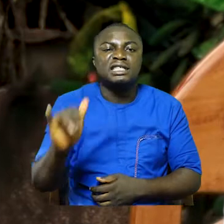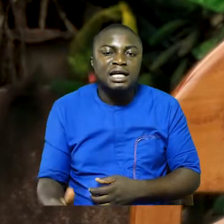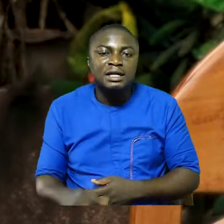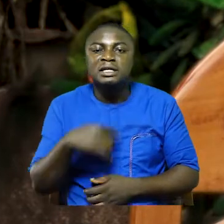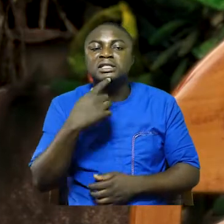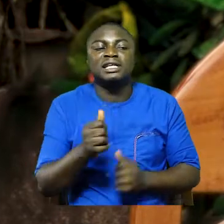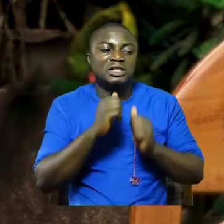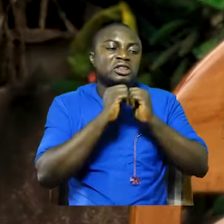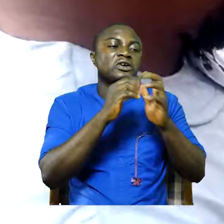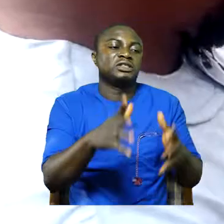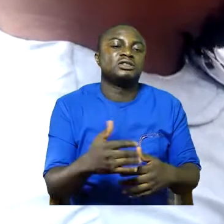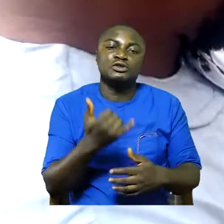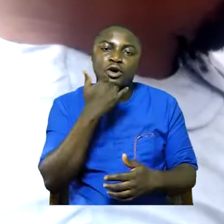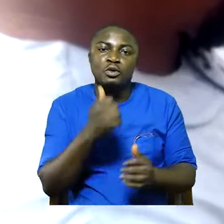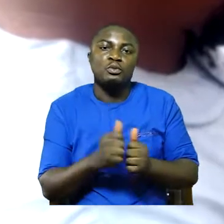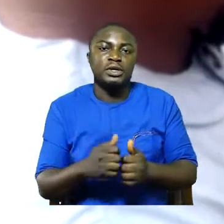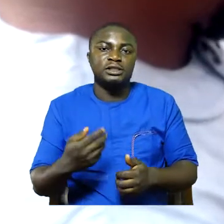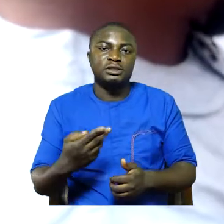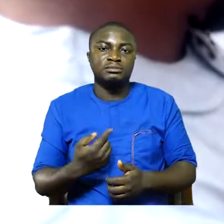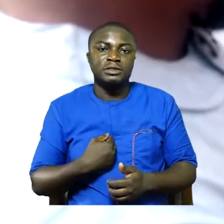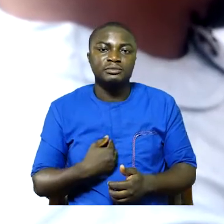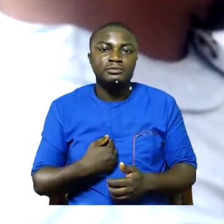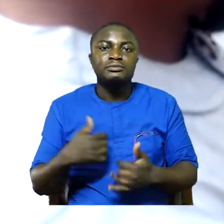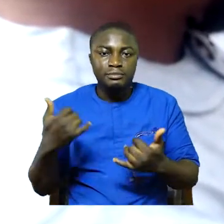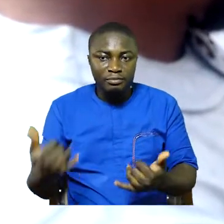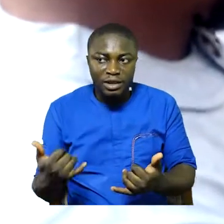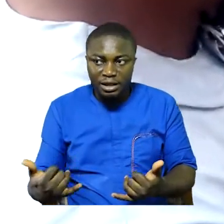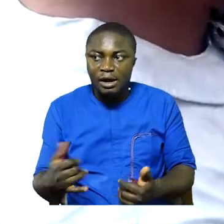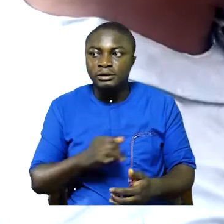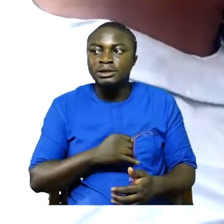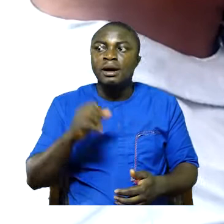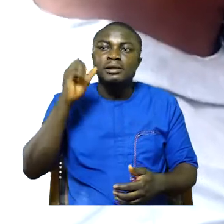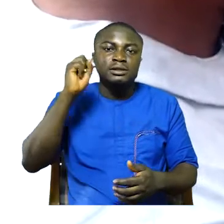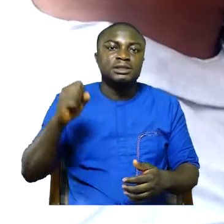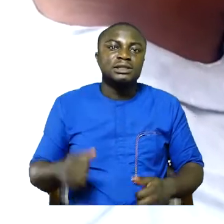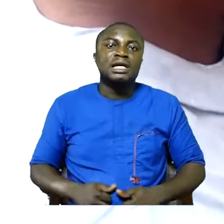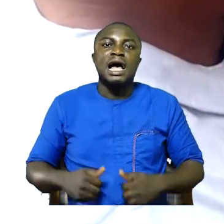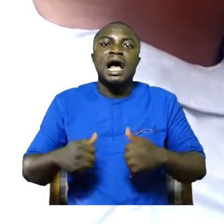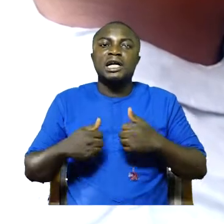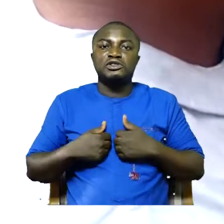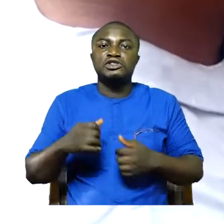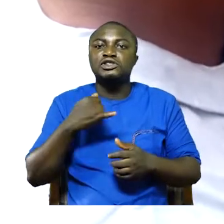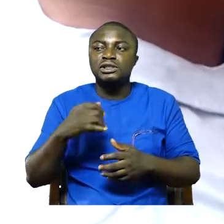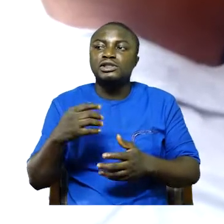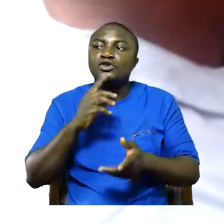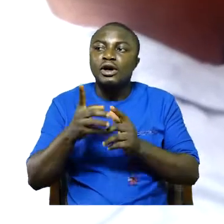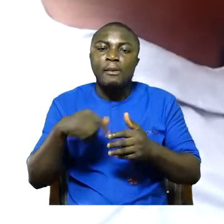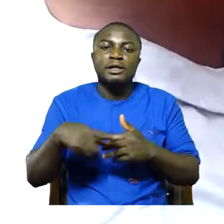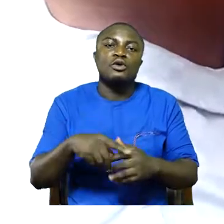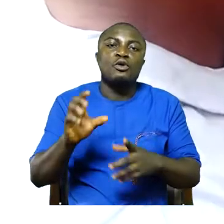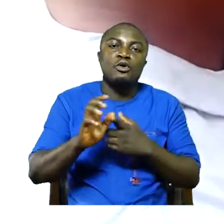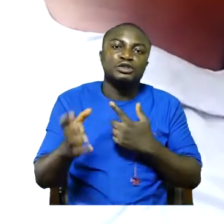nothing is wrong with me. Sonia narrates to Against All Odds how her neighbor, who understood her